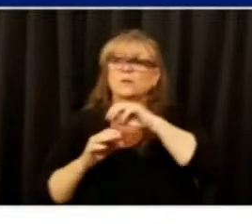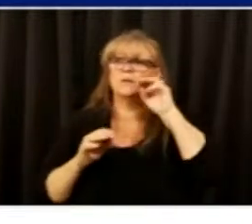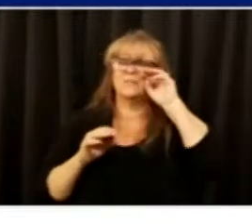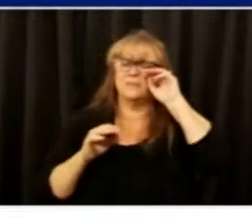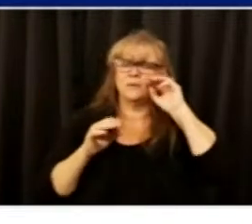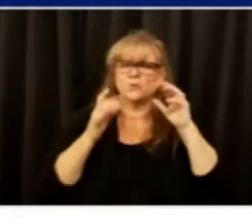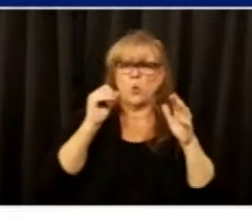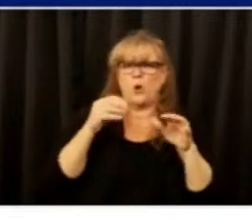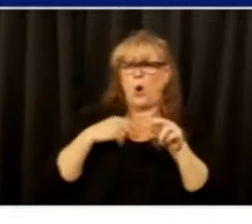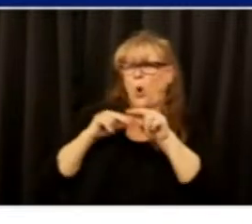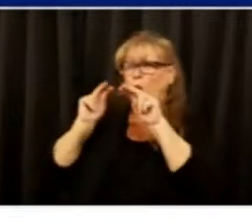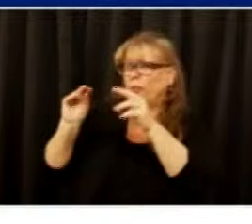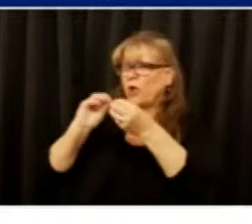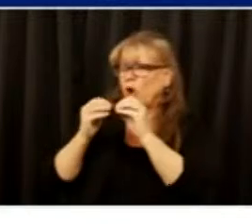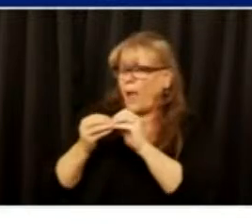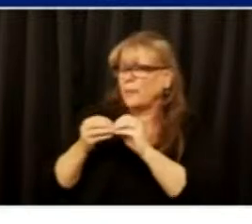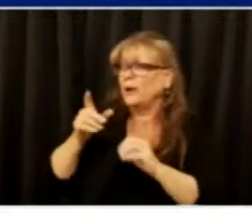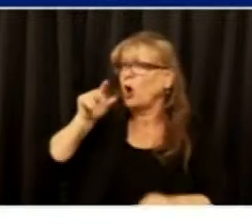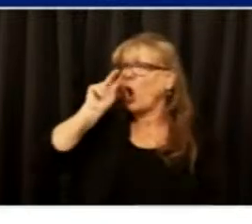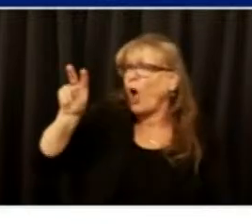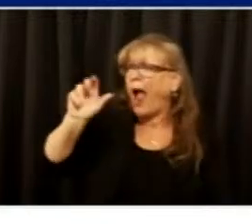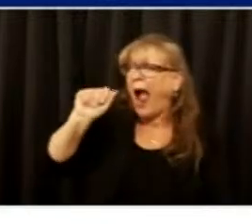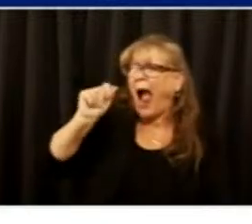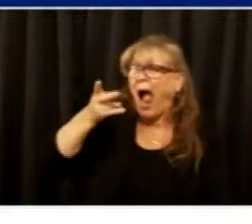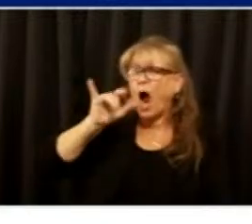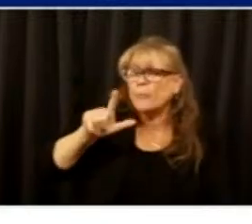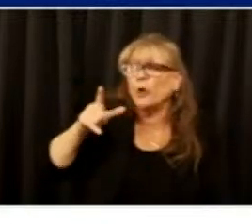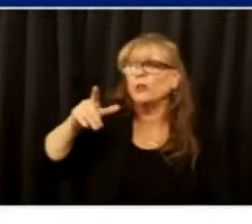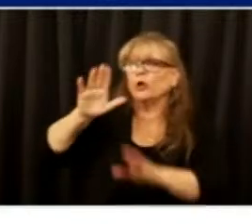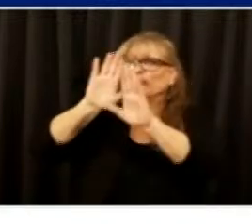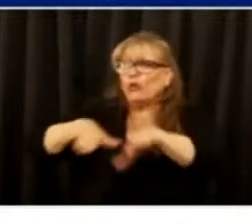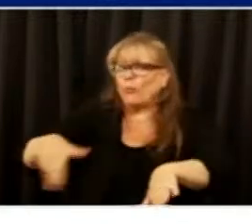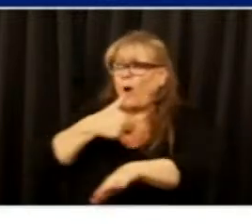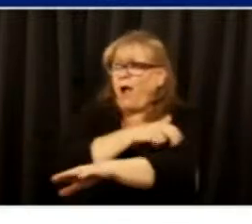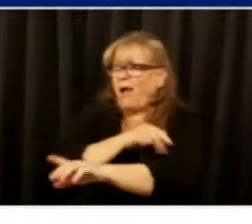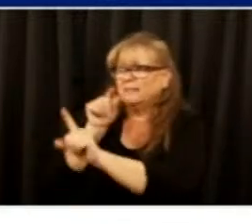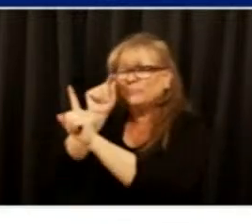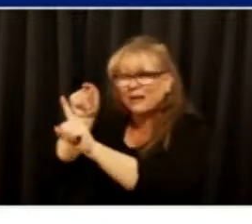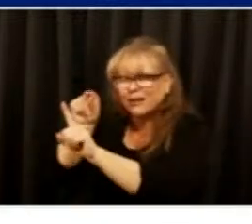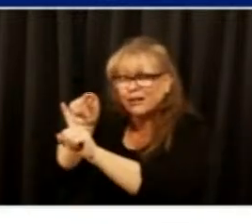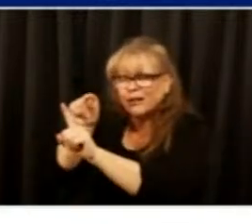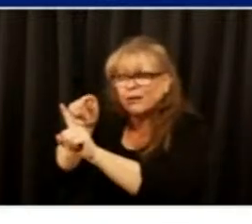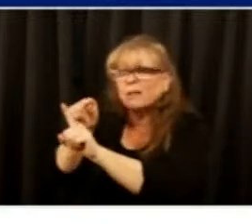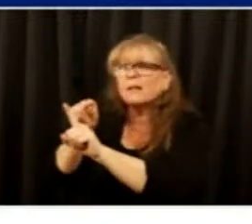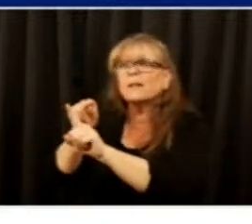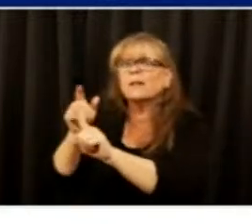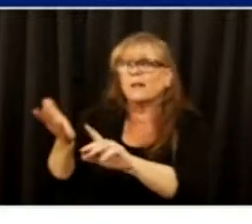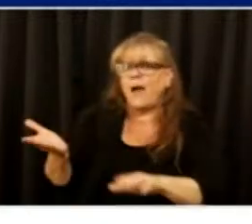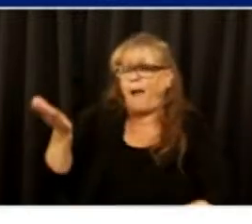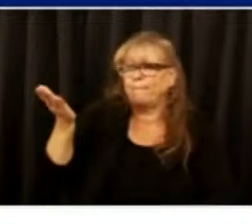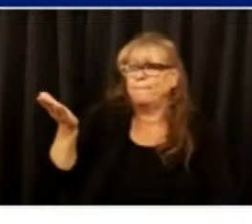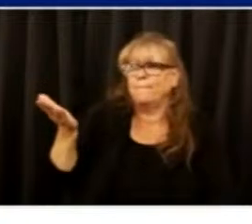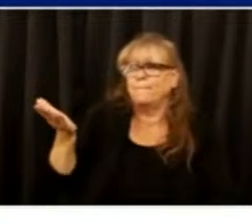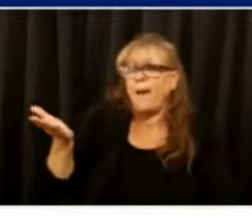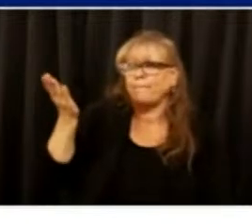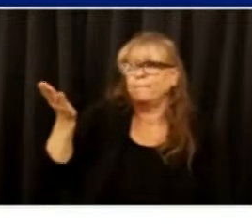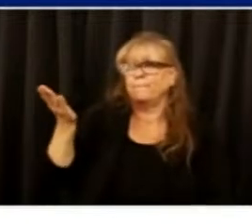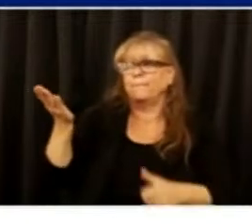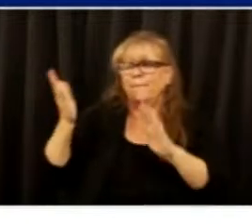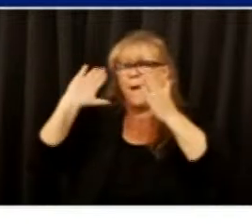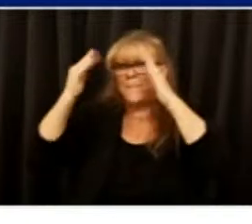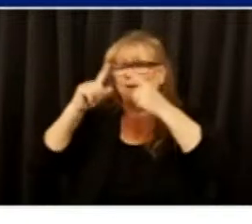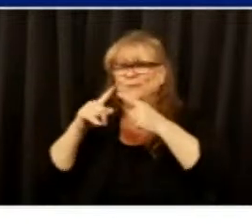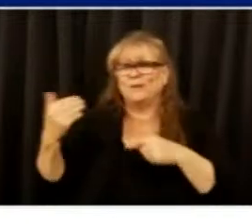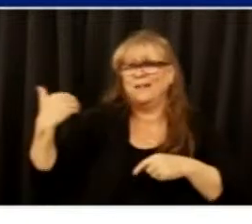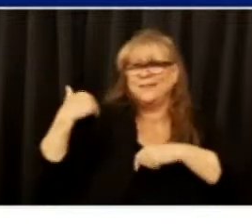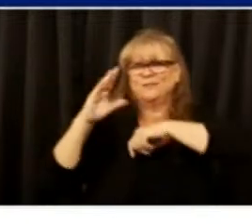April for Colorado's pediatric hospitalizations, you'll see that that number isn't too far behind what we saw in our fall wave of illness, meaning that we're continuing to